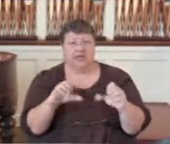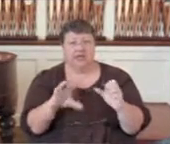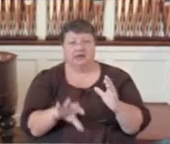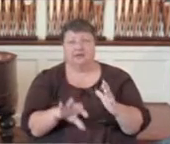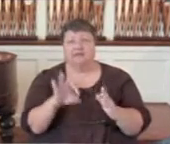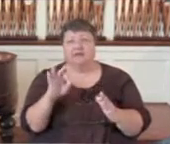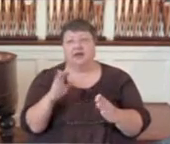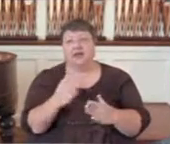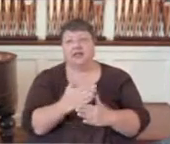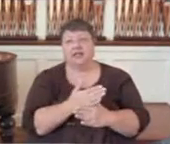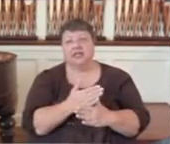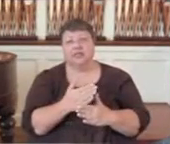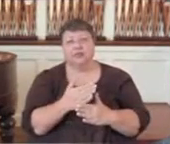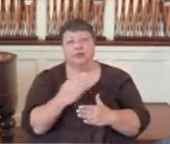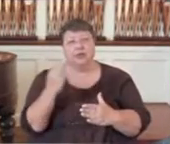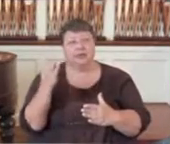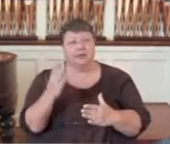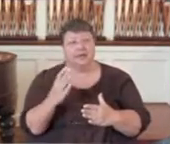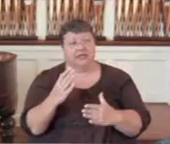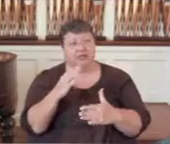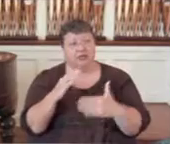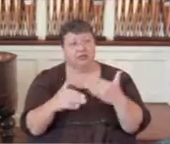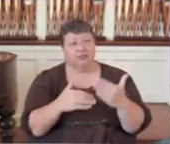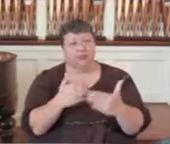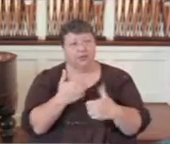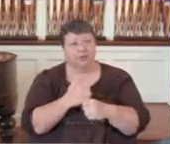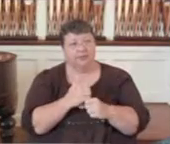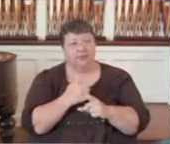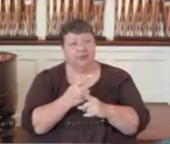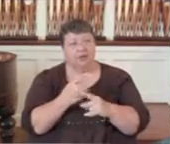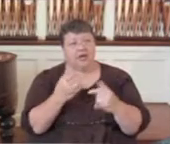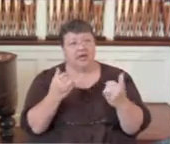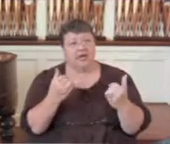find our interim pastor, the progress that we've made right now.